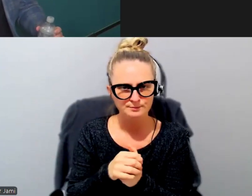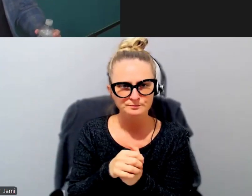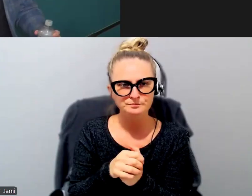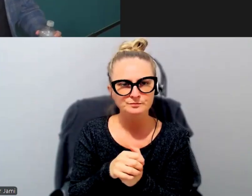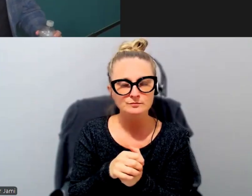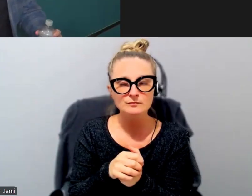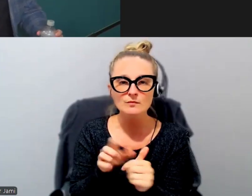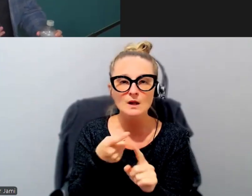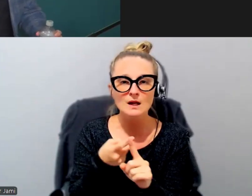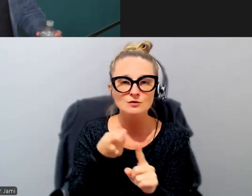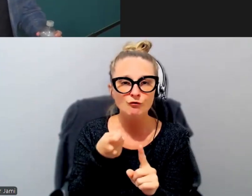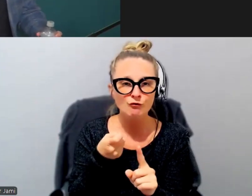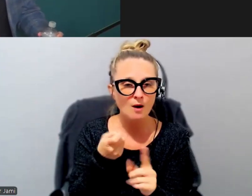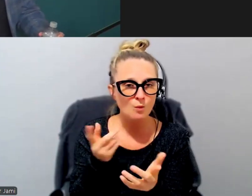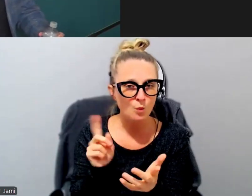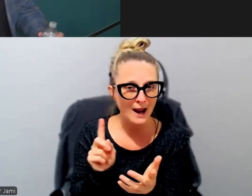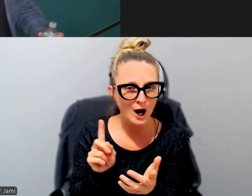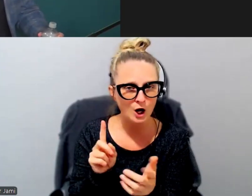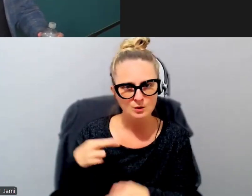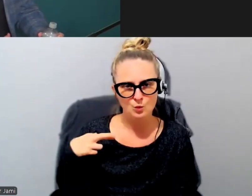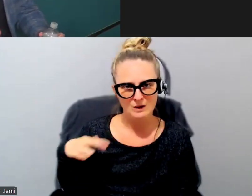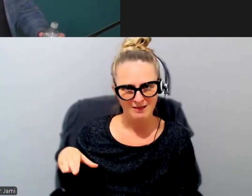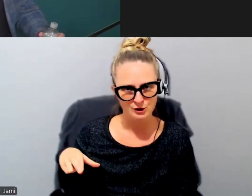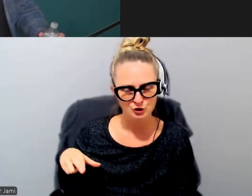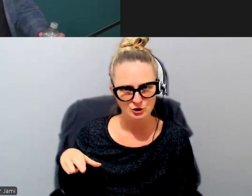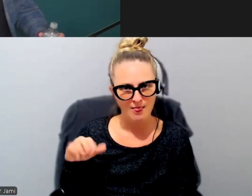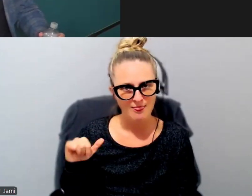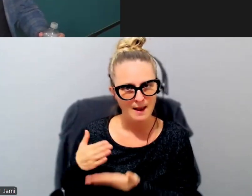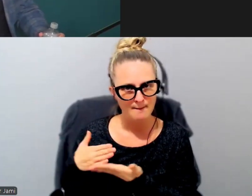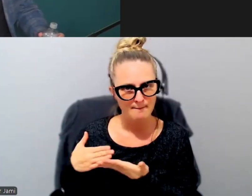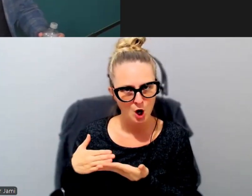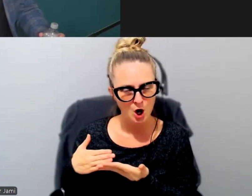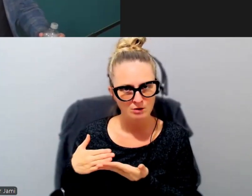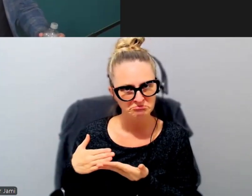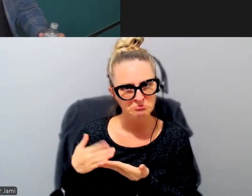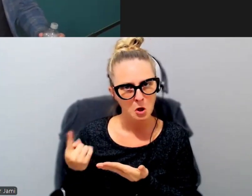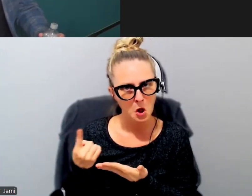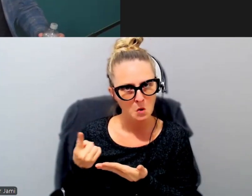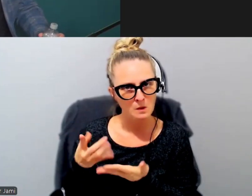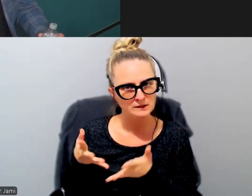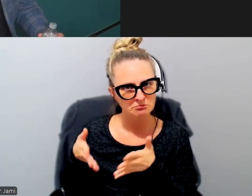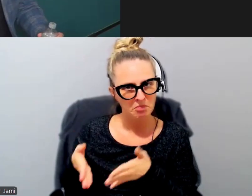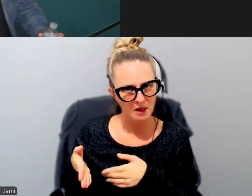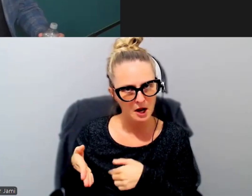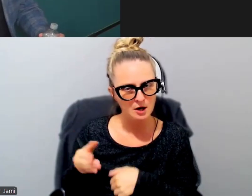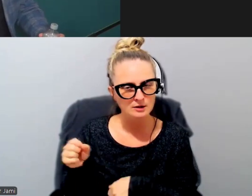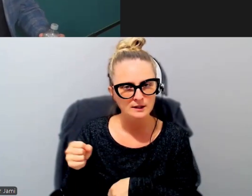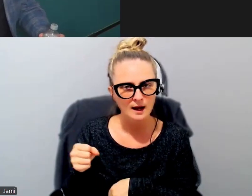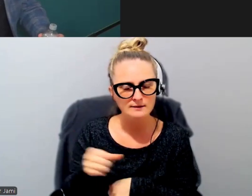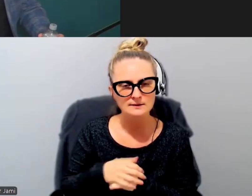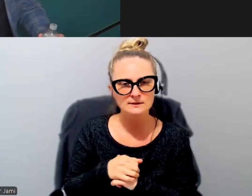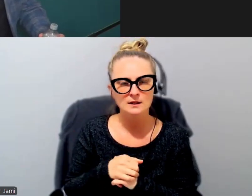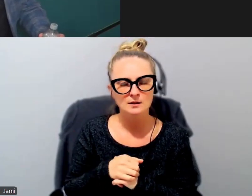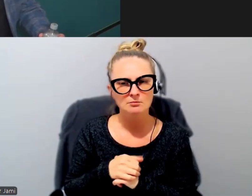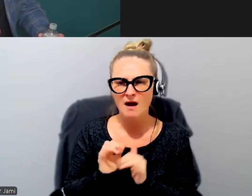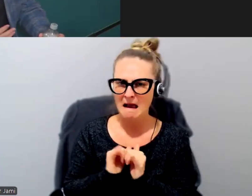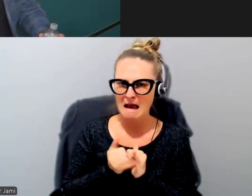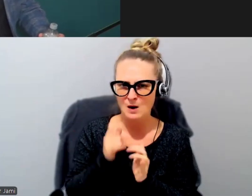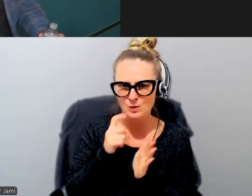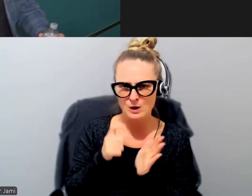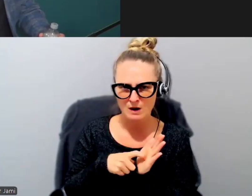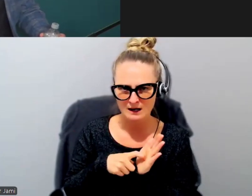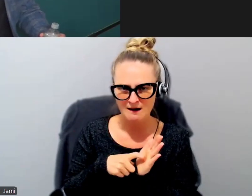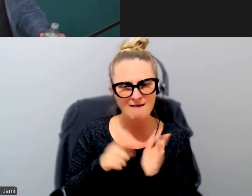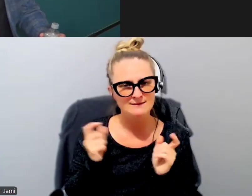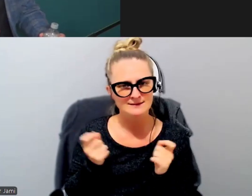comes from the religion, and that piece is always going to be there. And it's just about how do we recognize it,